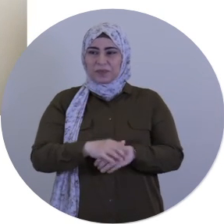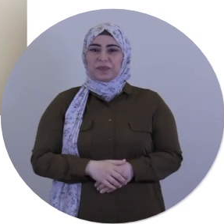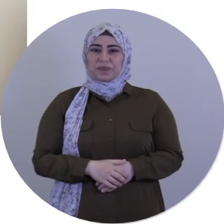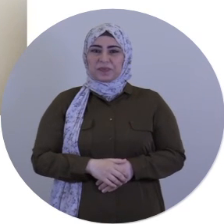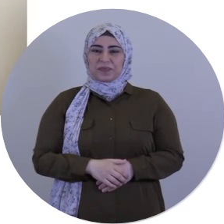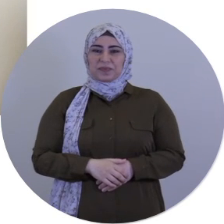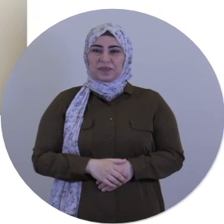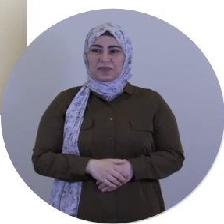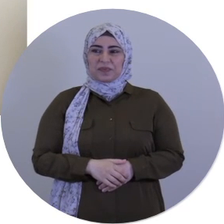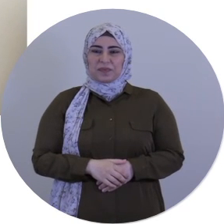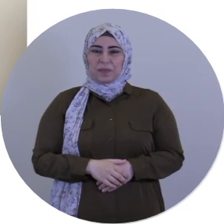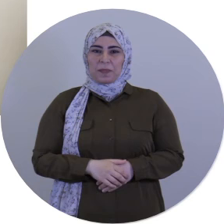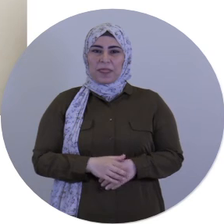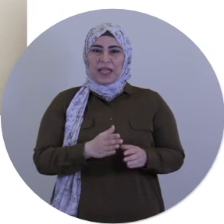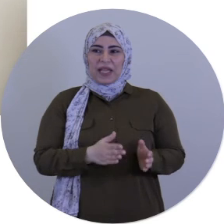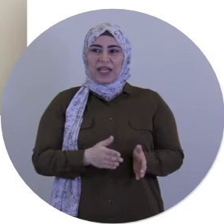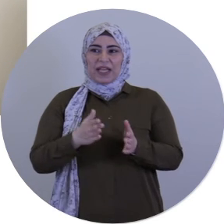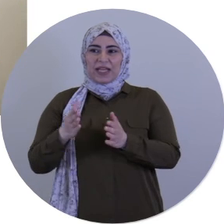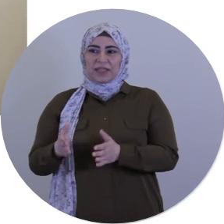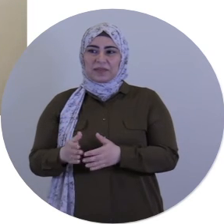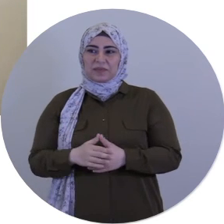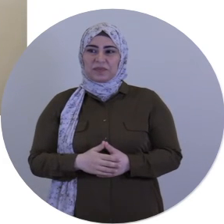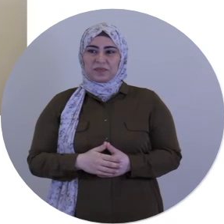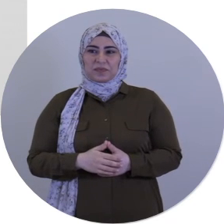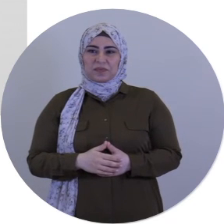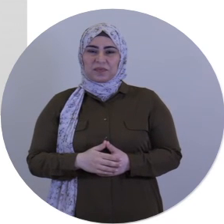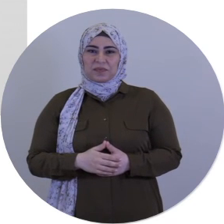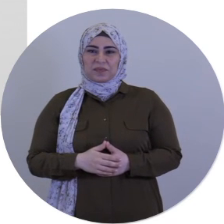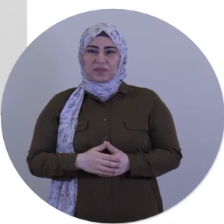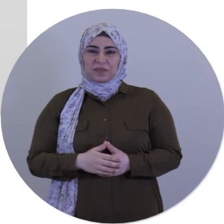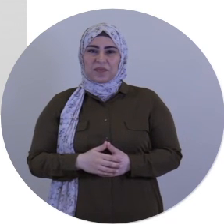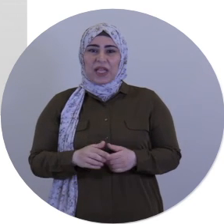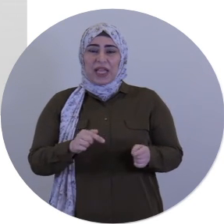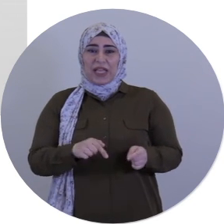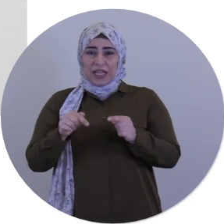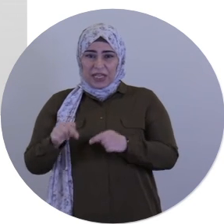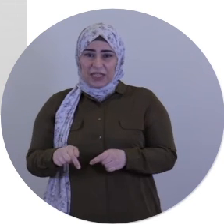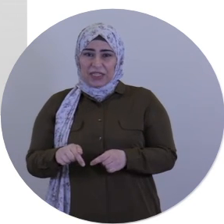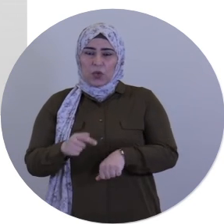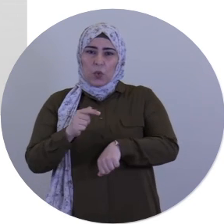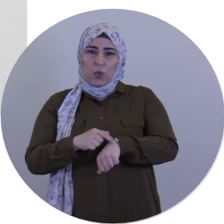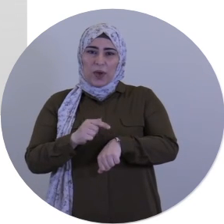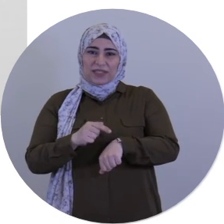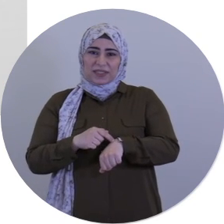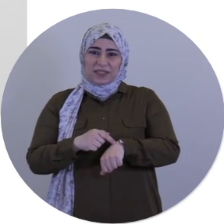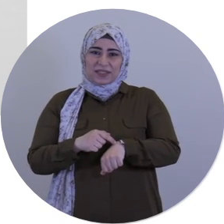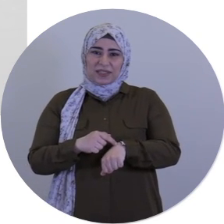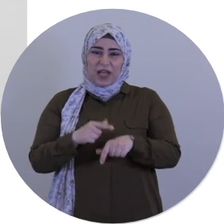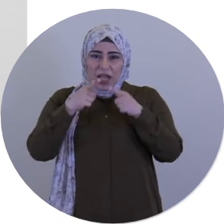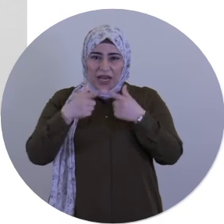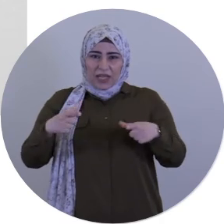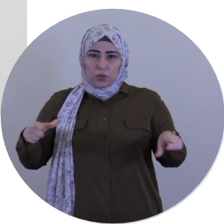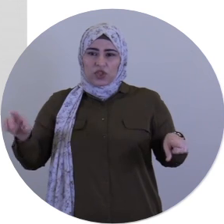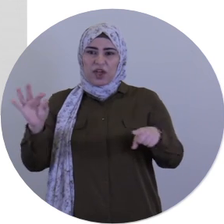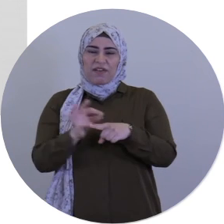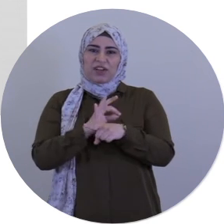got it correctly and you did a great job. Now it's time to move on to the functions. Remember, when we talked about functions,